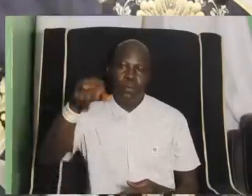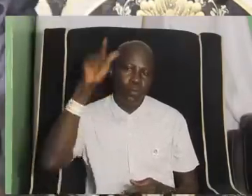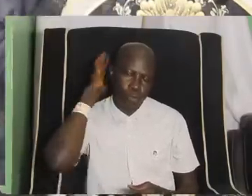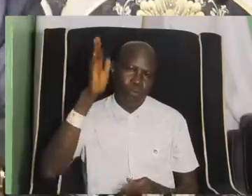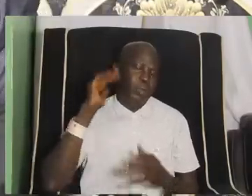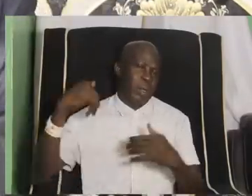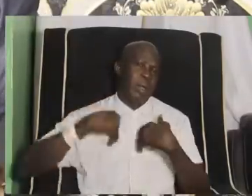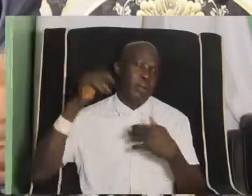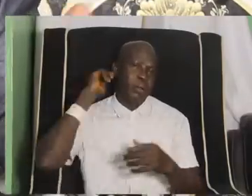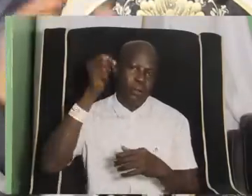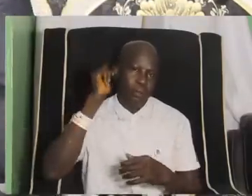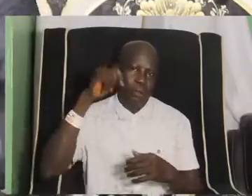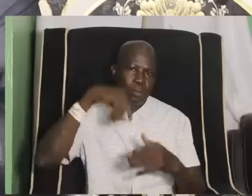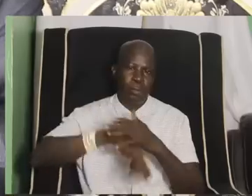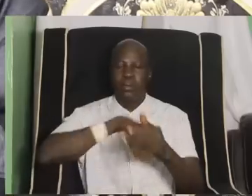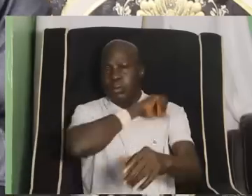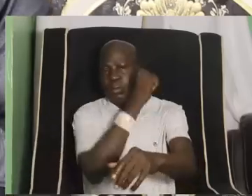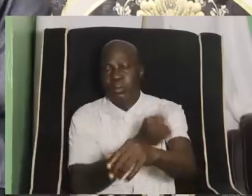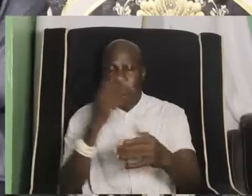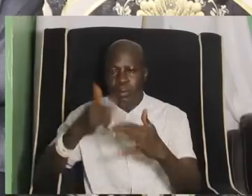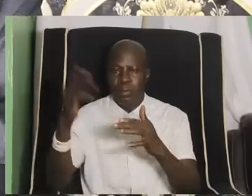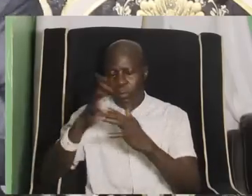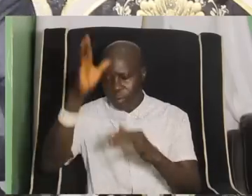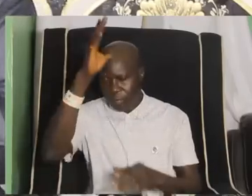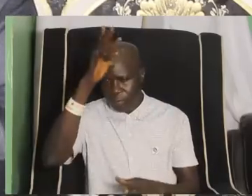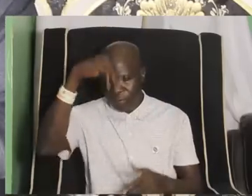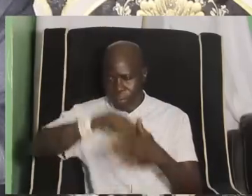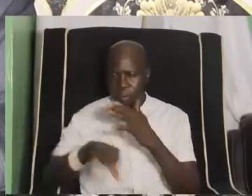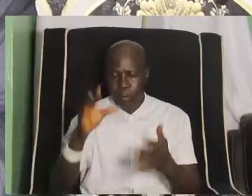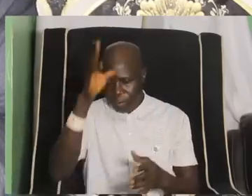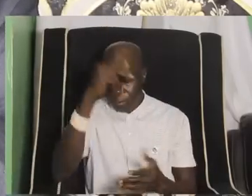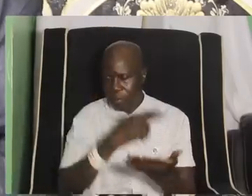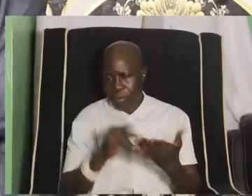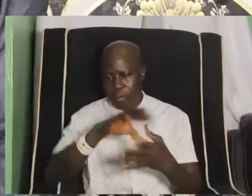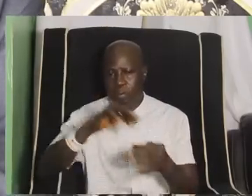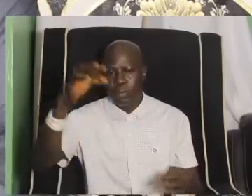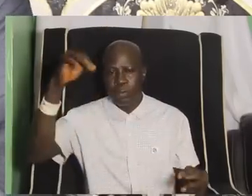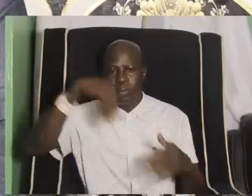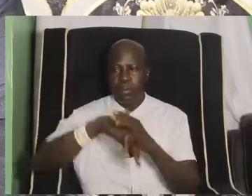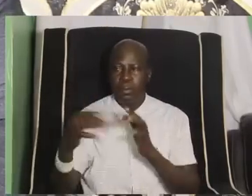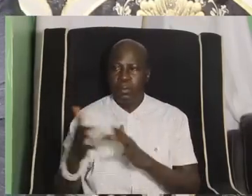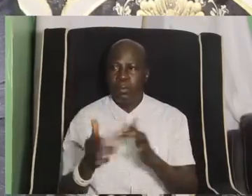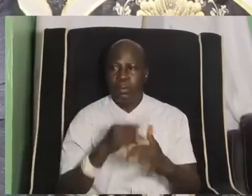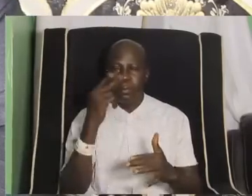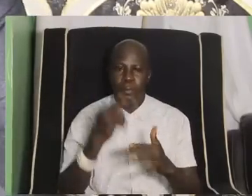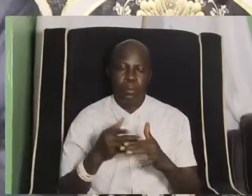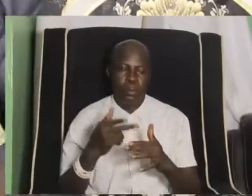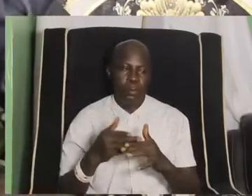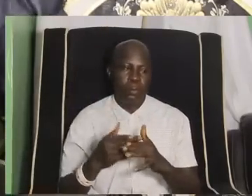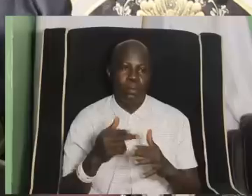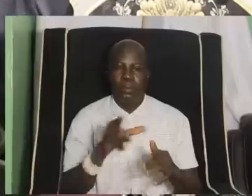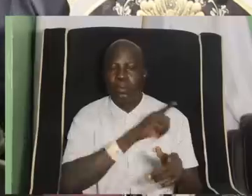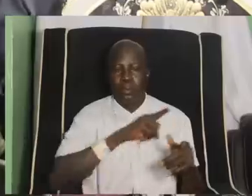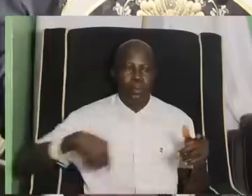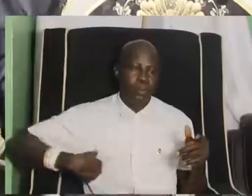eri you have testimony last set baba amen to ma tebi mo amen jesu oluwa wa amen